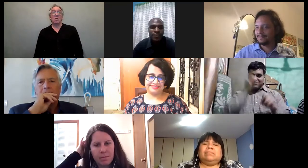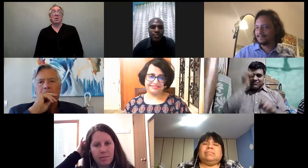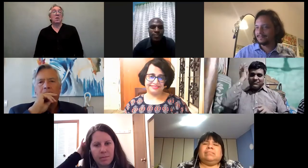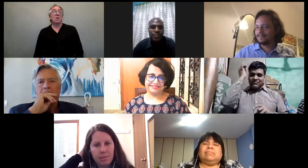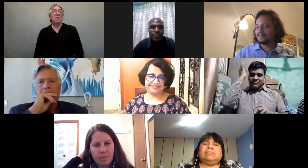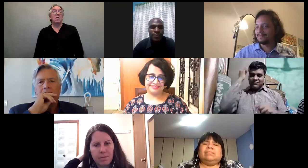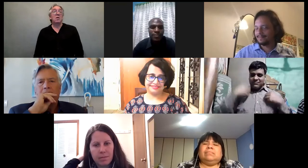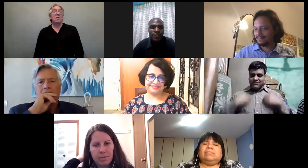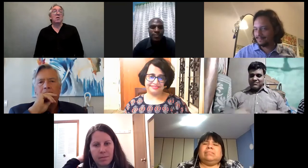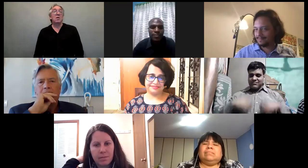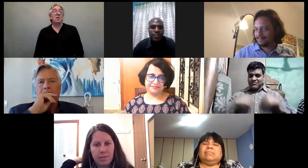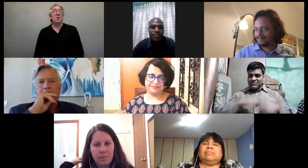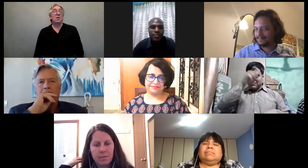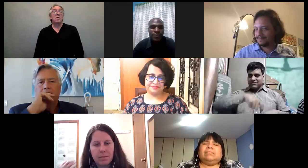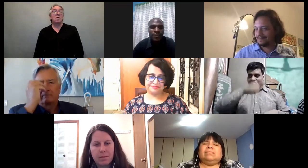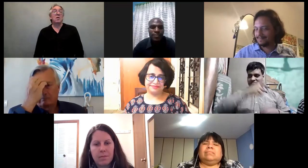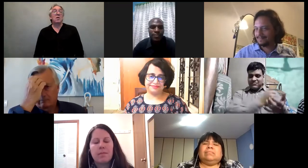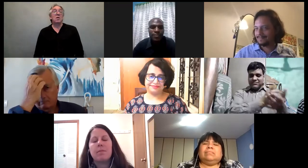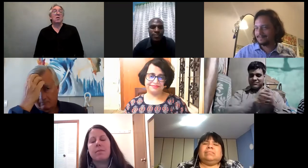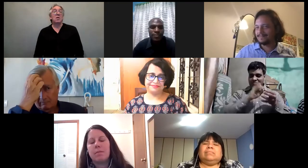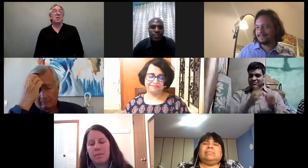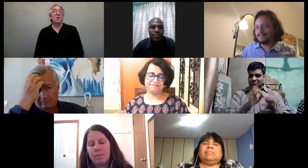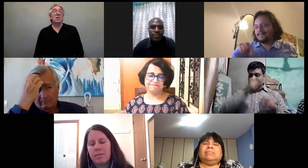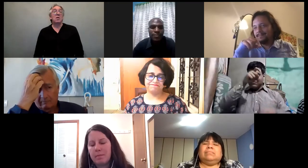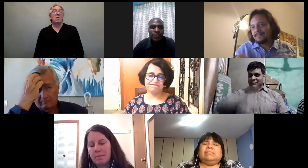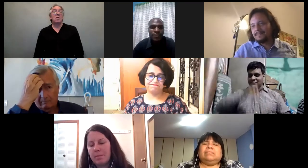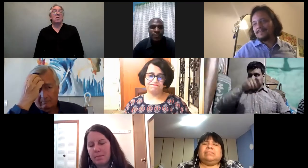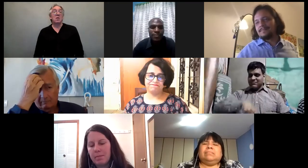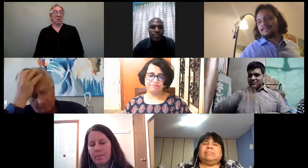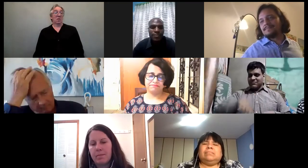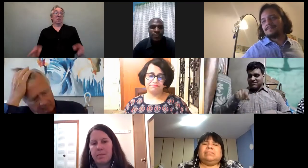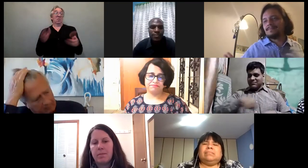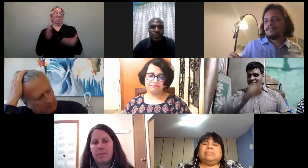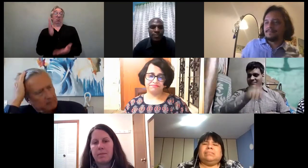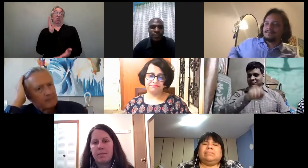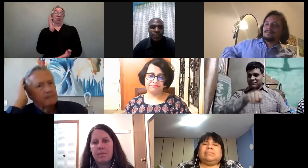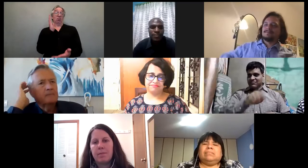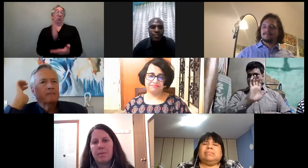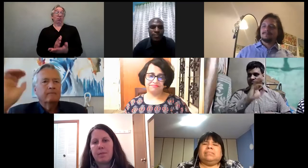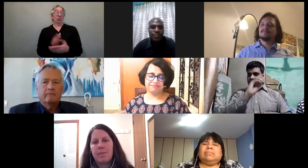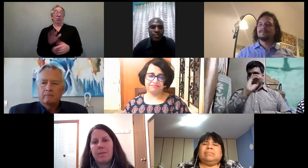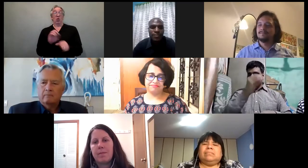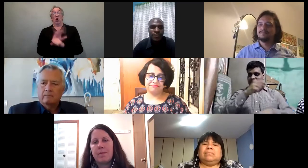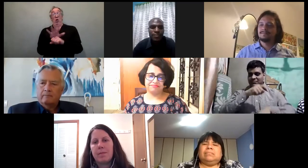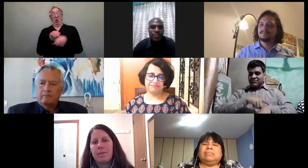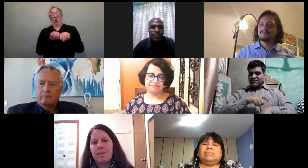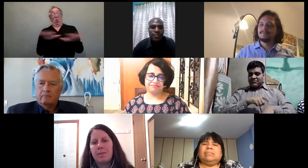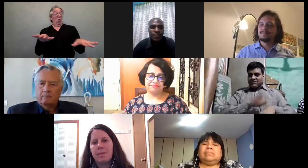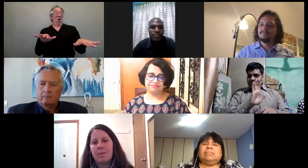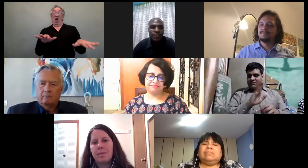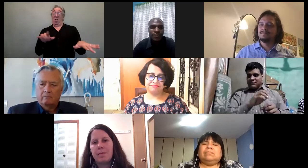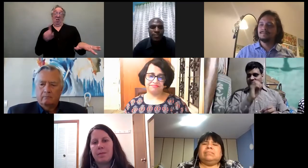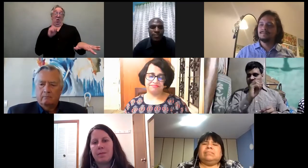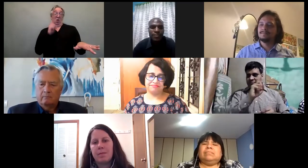It feels like we are prisoned here and we suffer each and every day and we need interpreters. So there's a lot